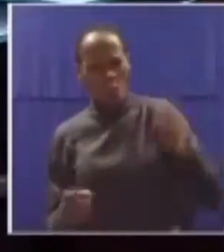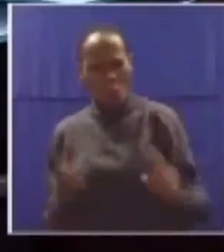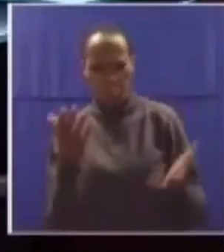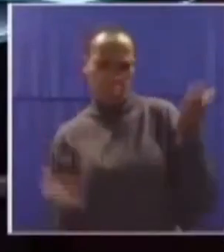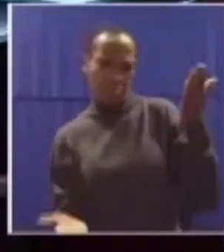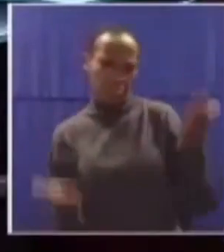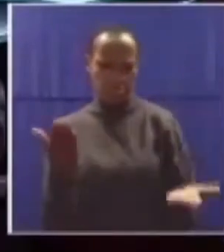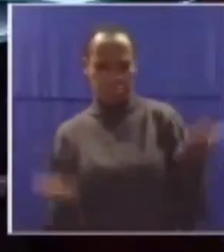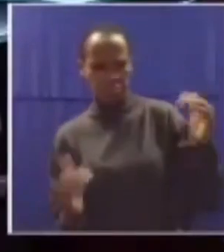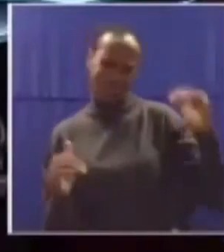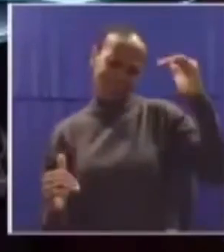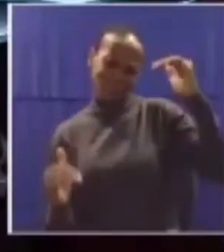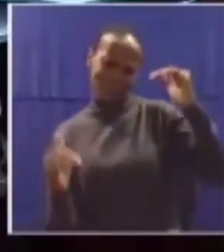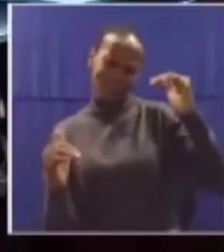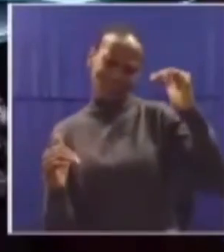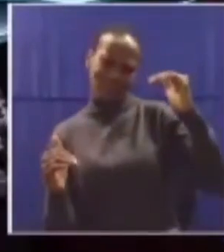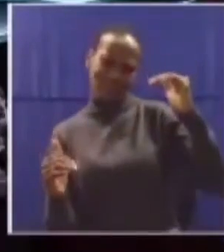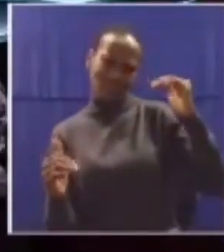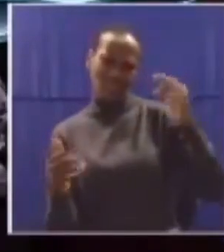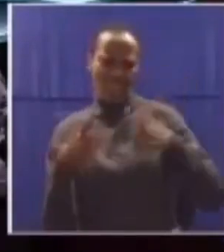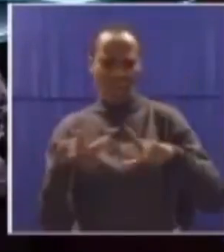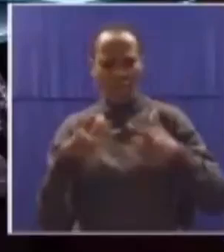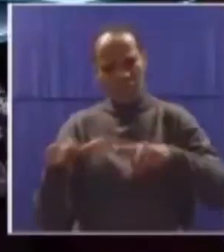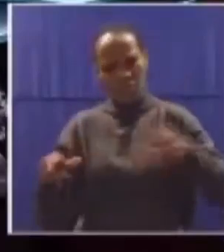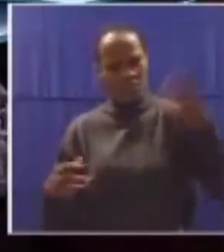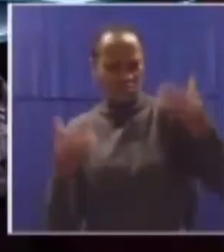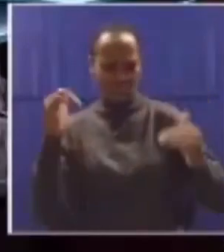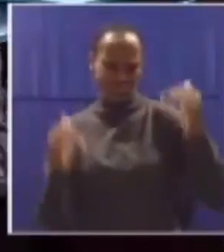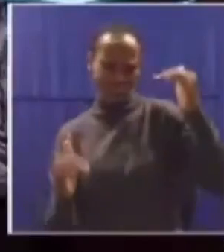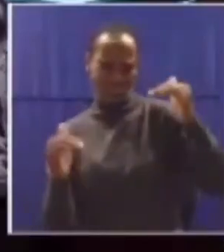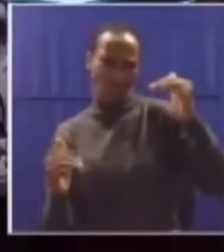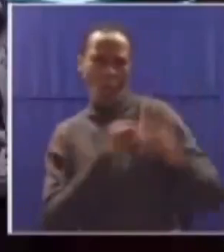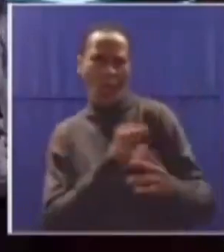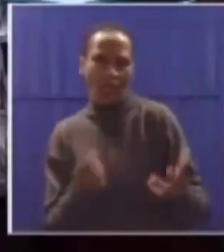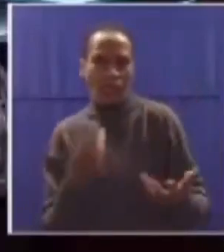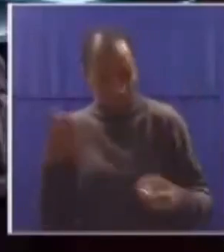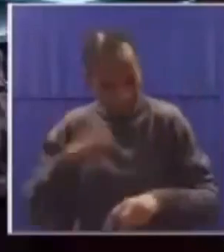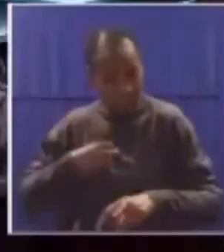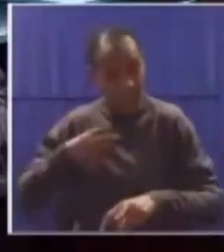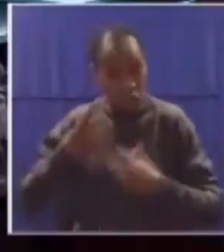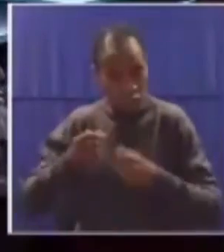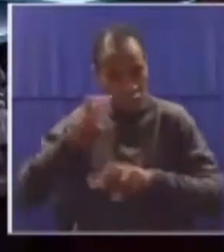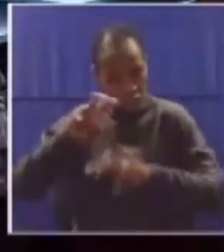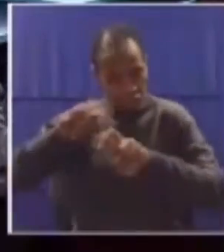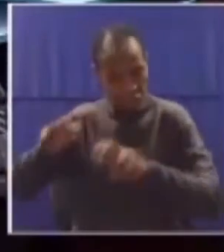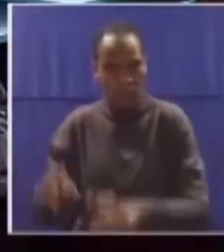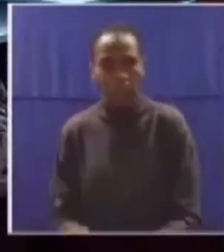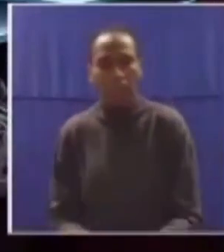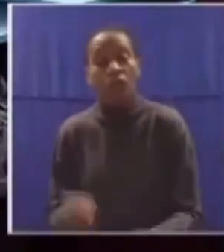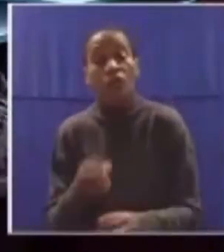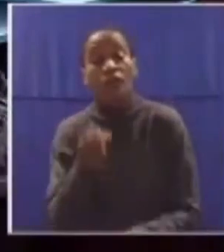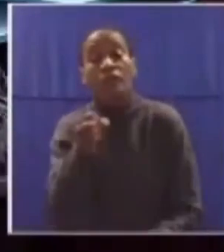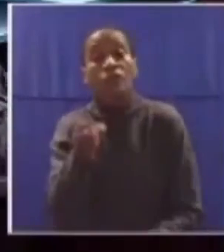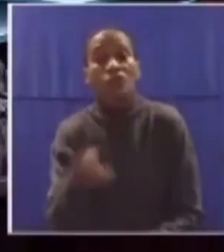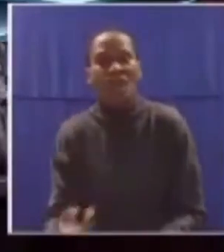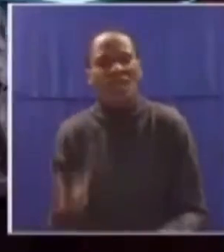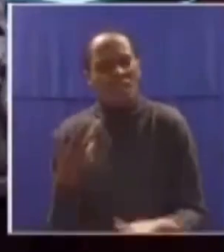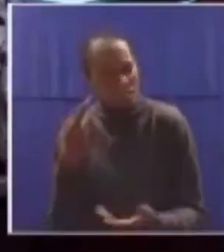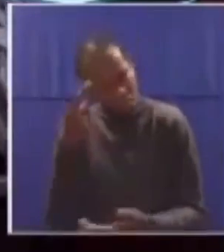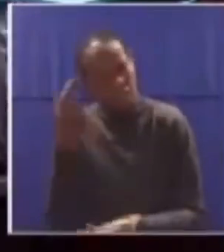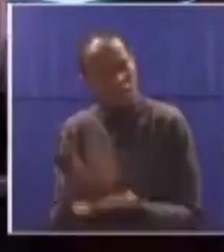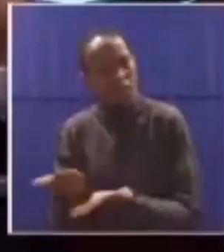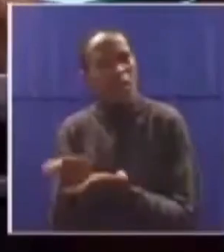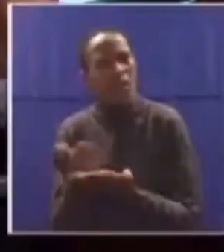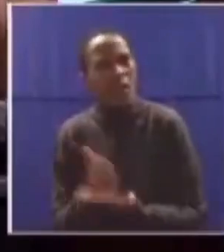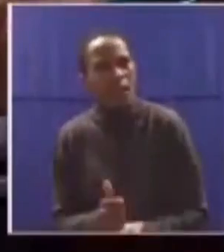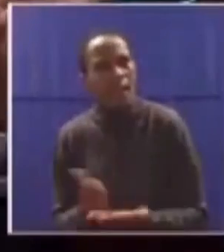what is different about those languages? And moving forward, I think it should be very helpful to make sure that